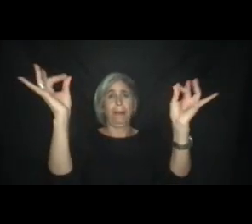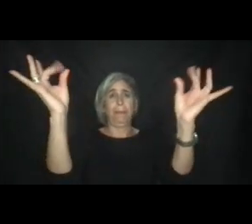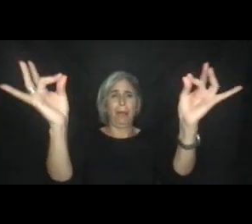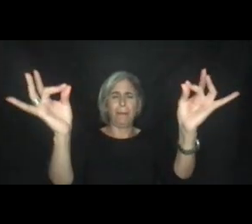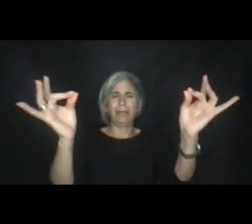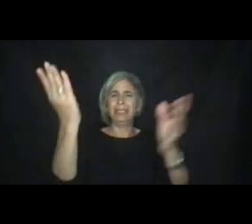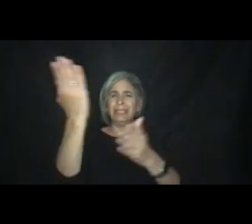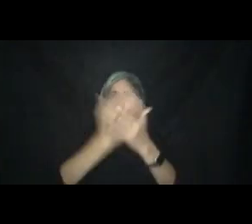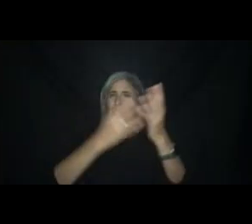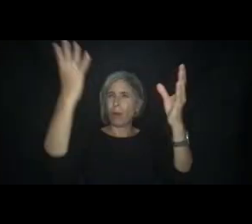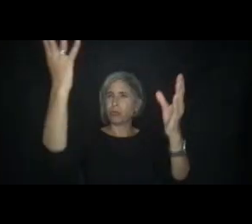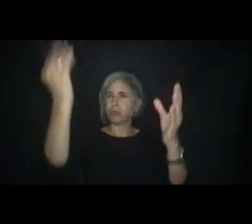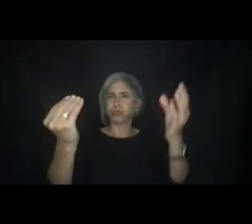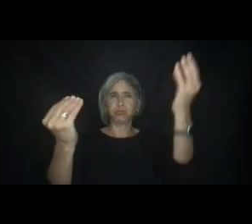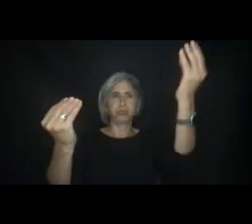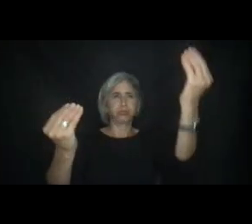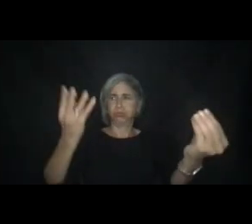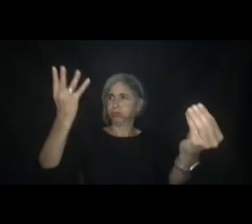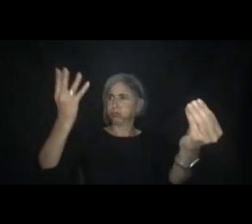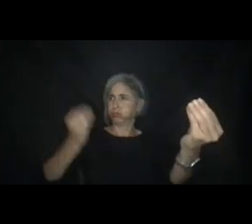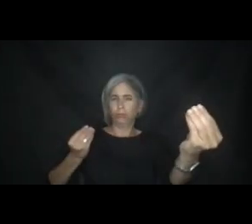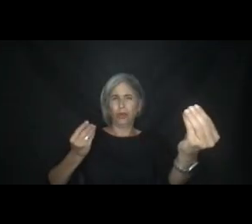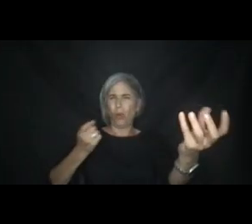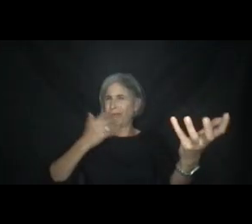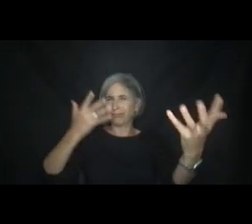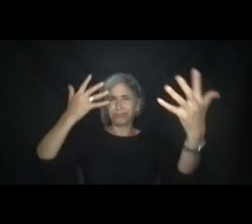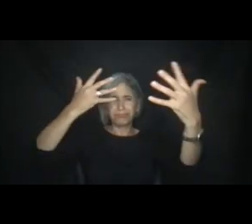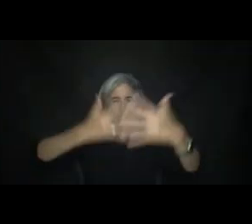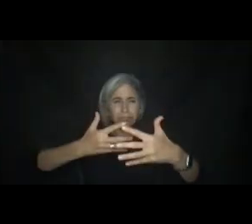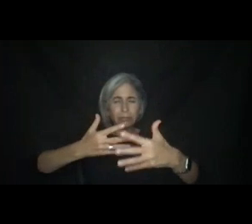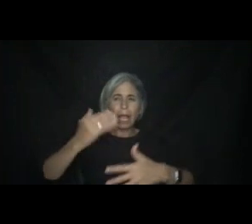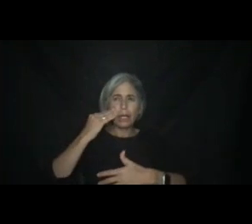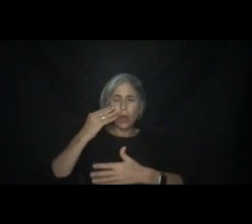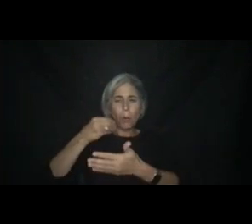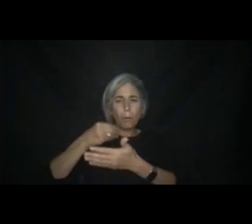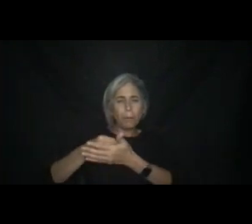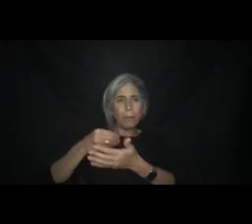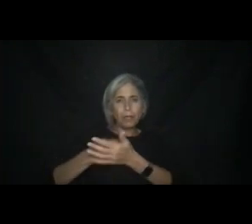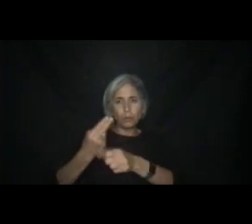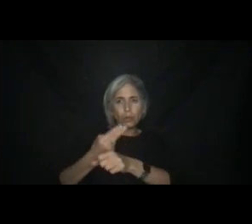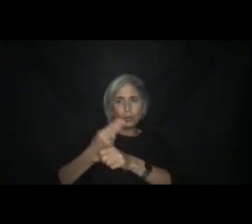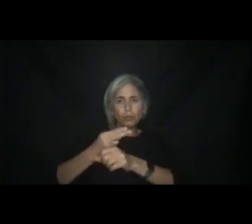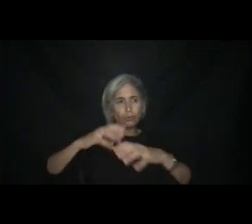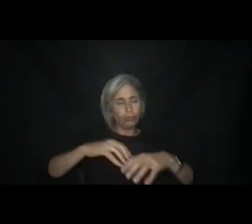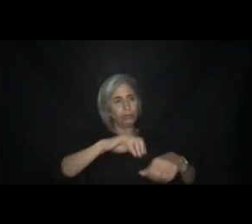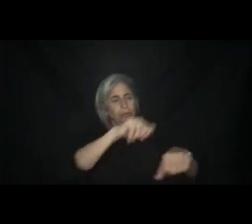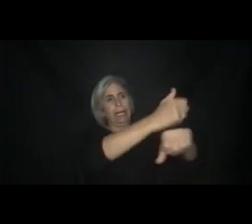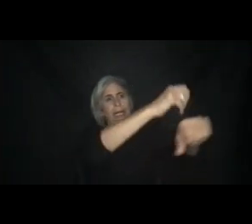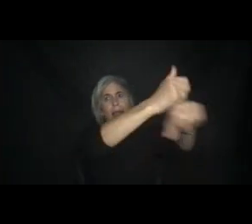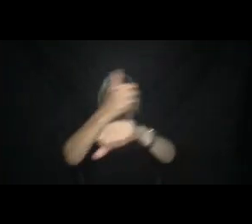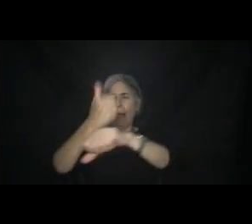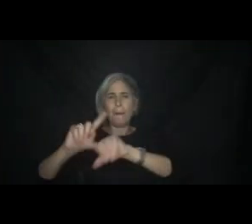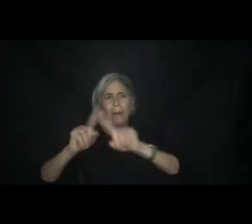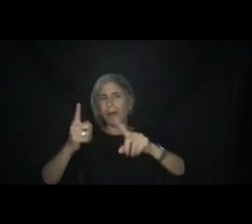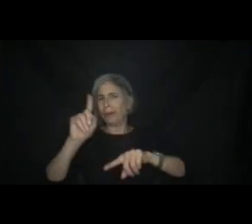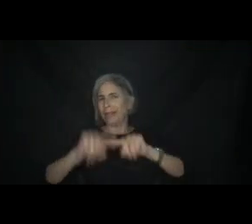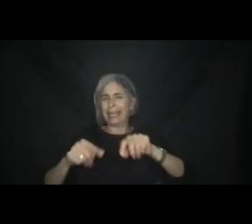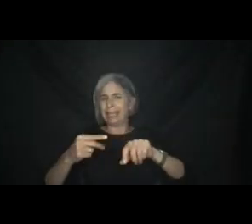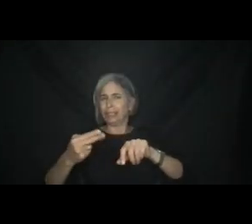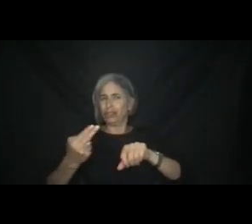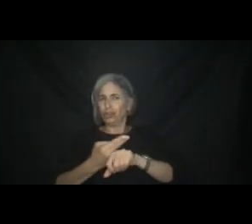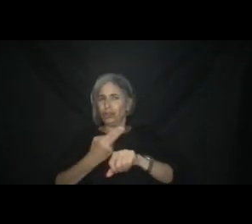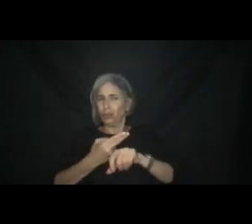dim. And so we need someone to go. I mean, money was obviously spent to put that there, so we just want them to be clear. And also, when I say an assessment, like there